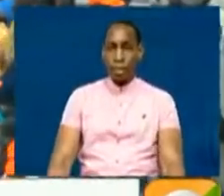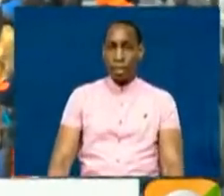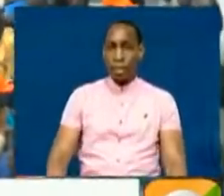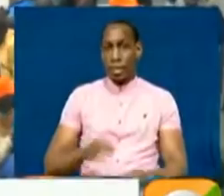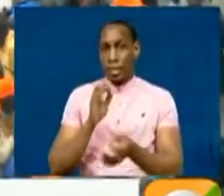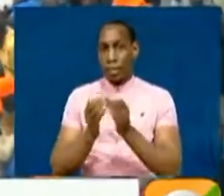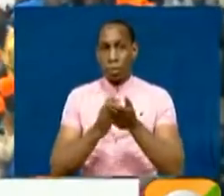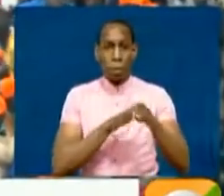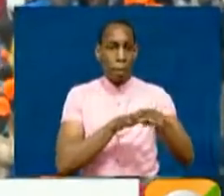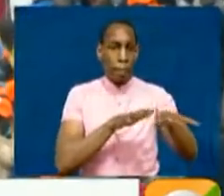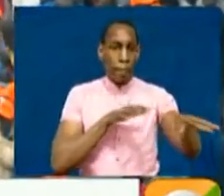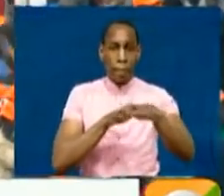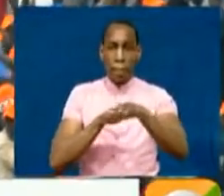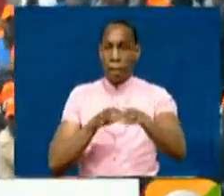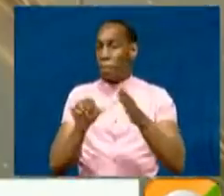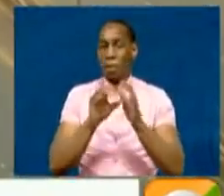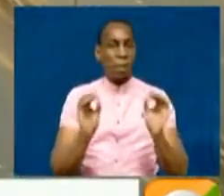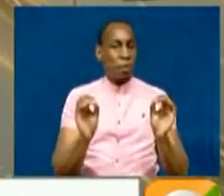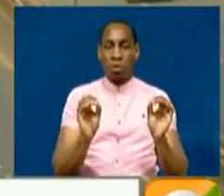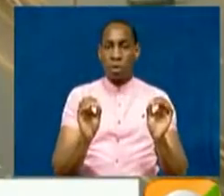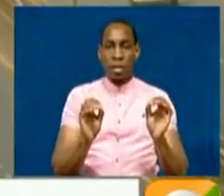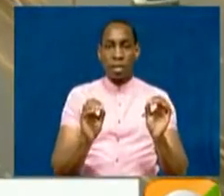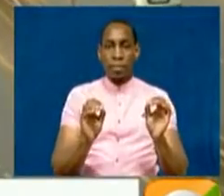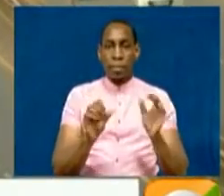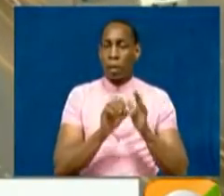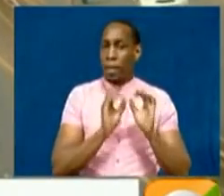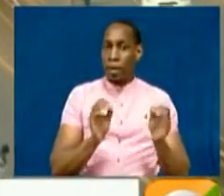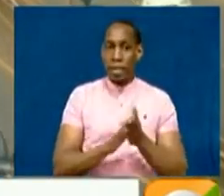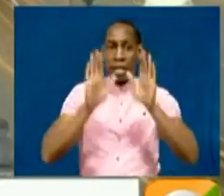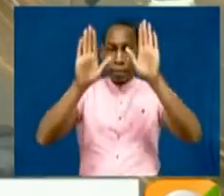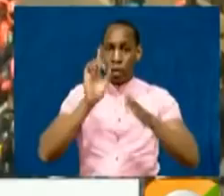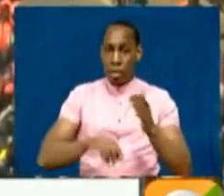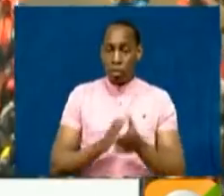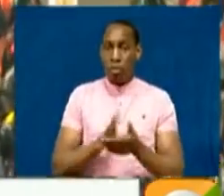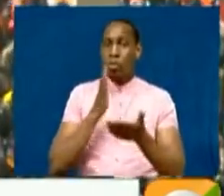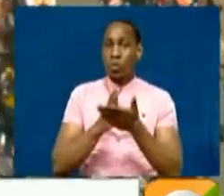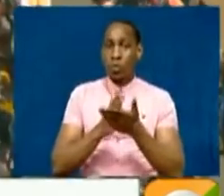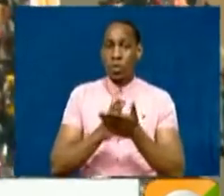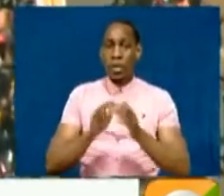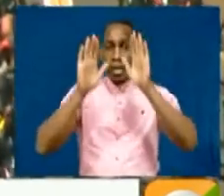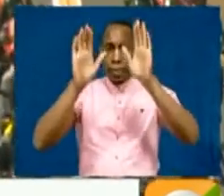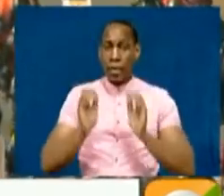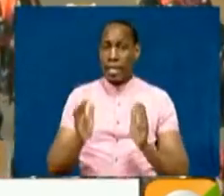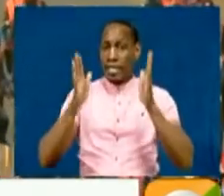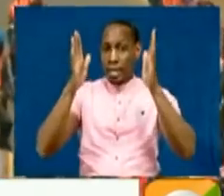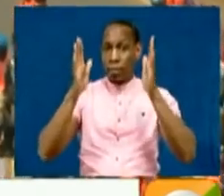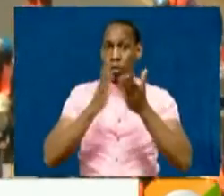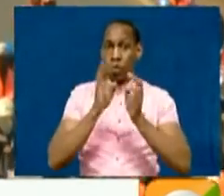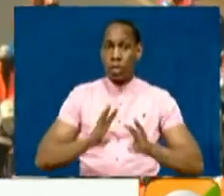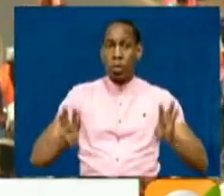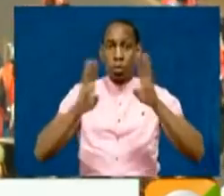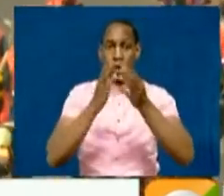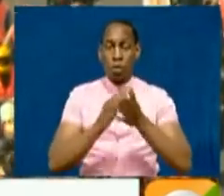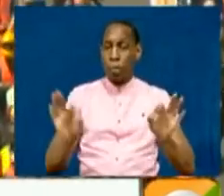Whether or not they caused traffic snarl-ups was not an issue of concern for the moment. All that mattered was that there was an important function that deserved